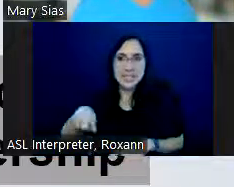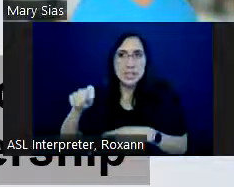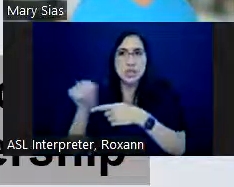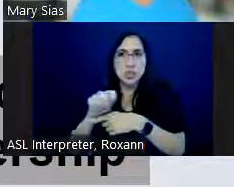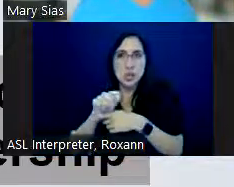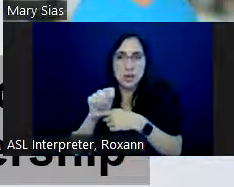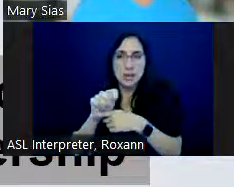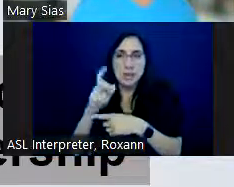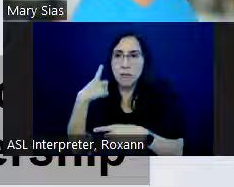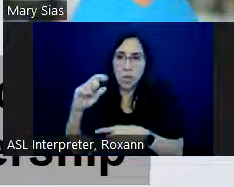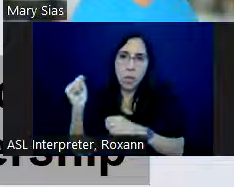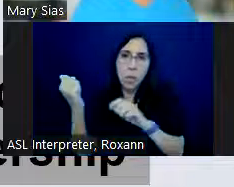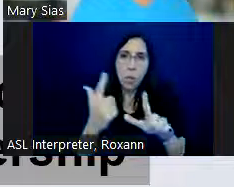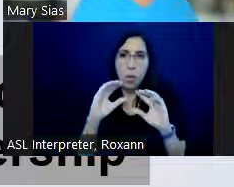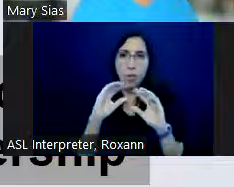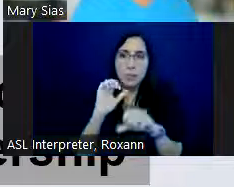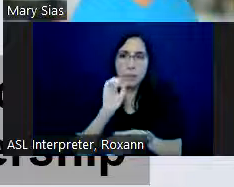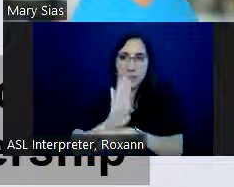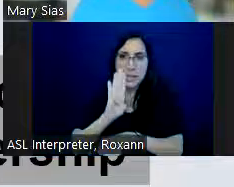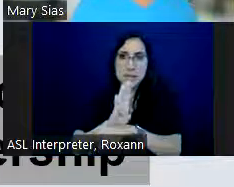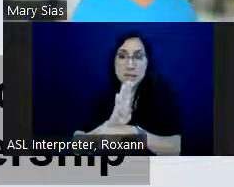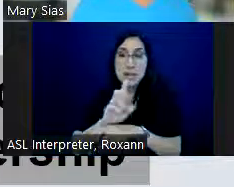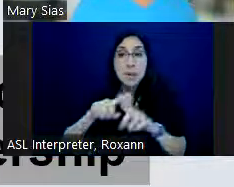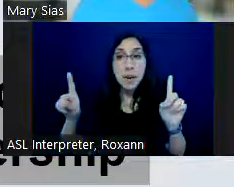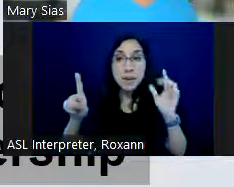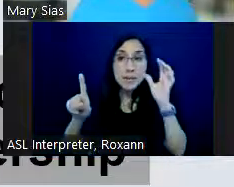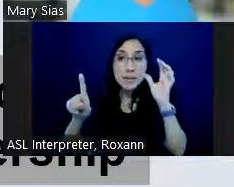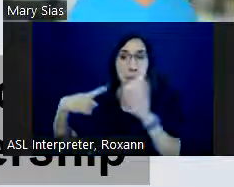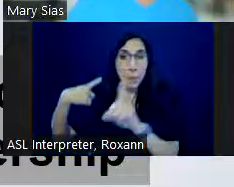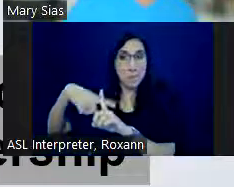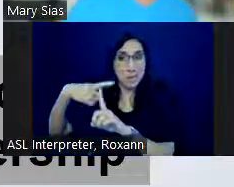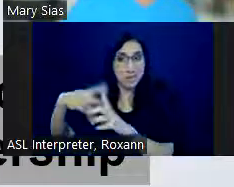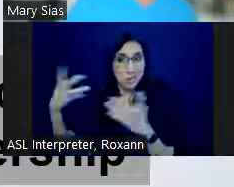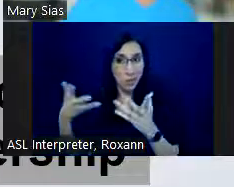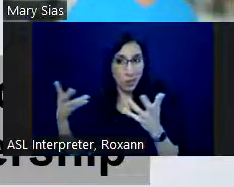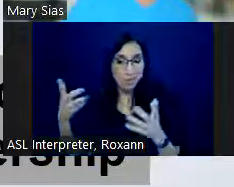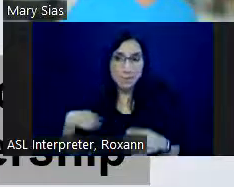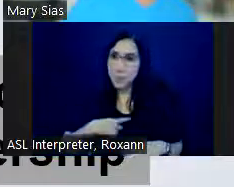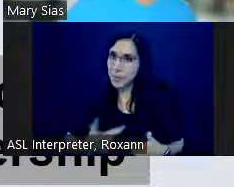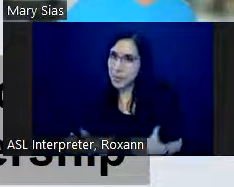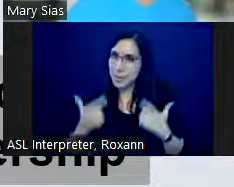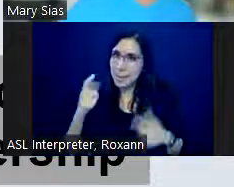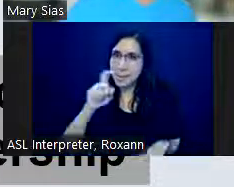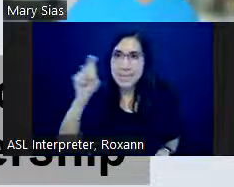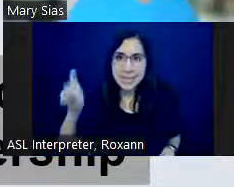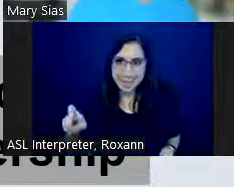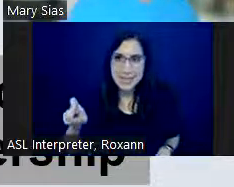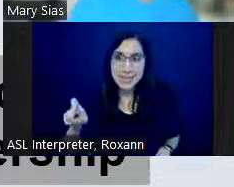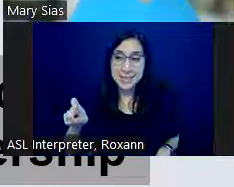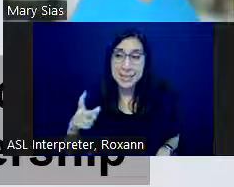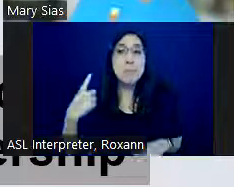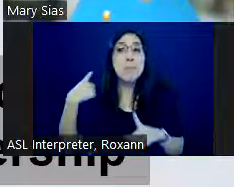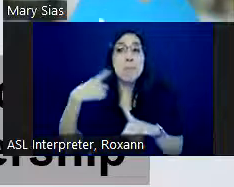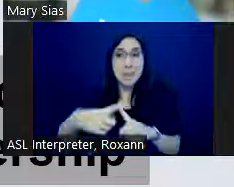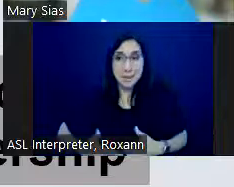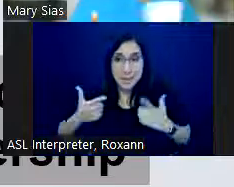the great thing. We live in Texas, and here we're in Houston, fourth largest home of